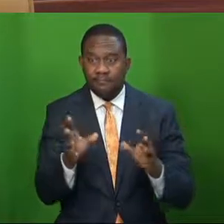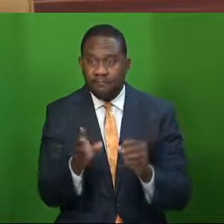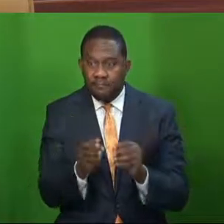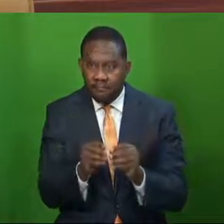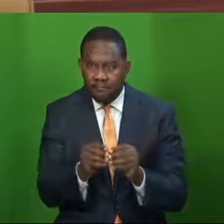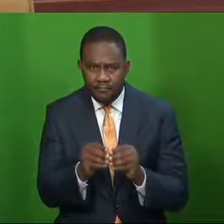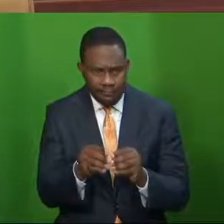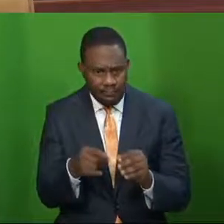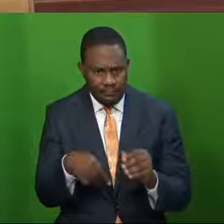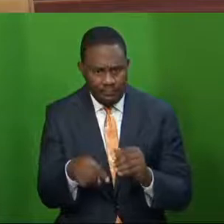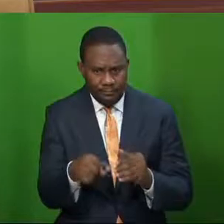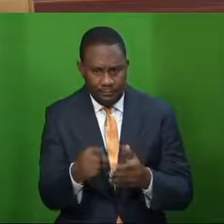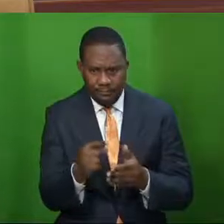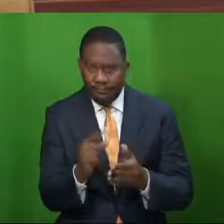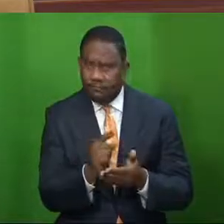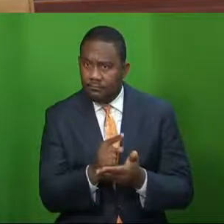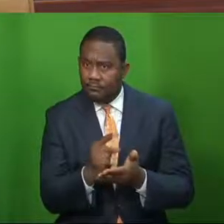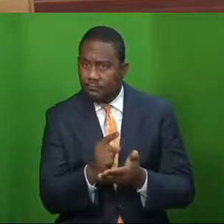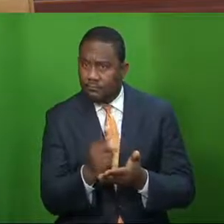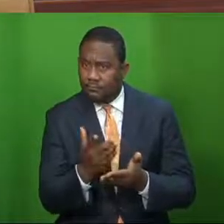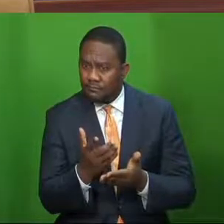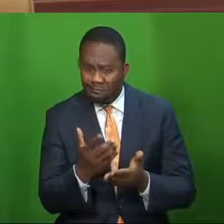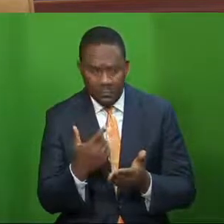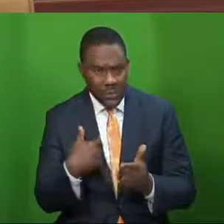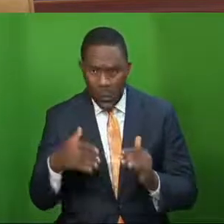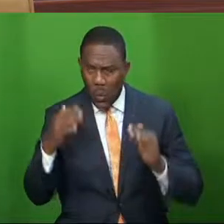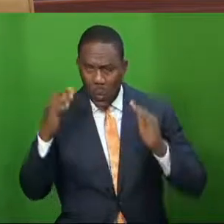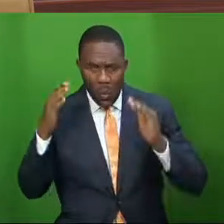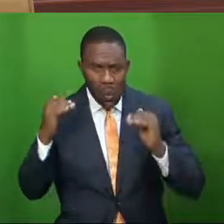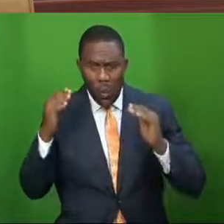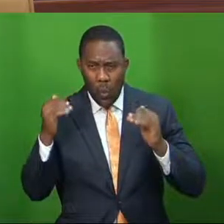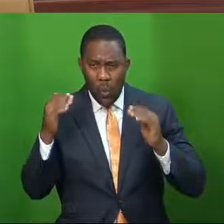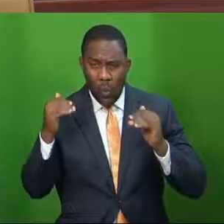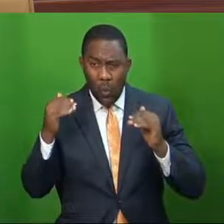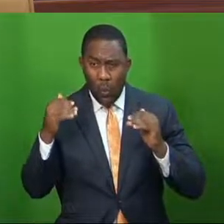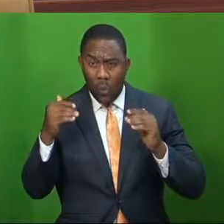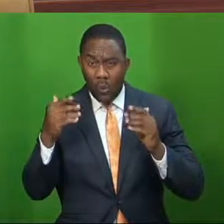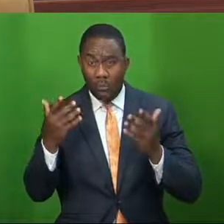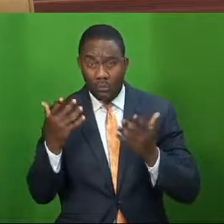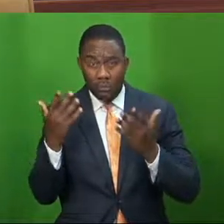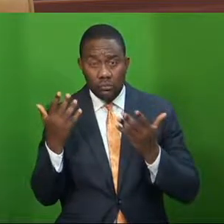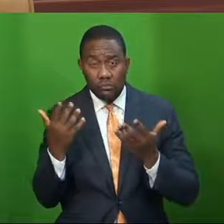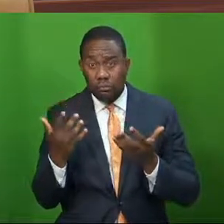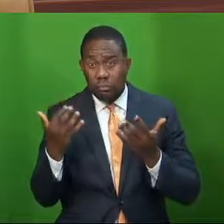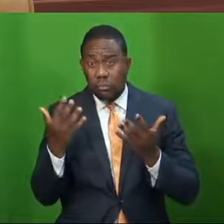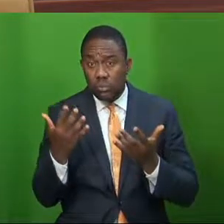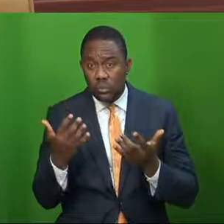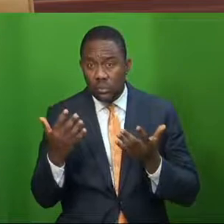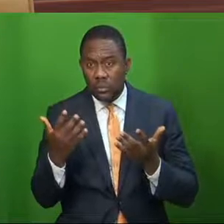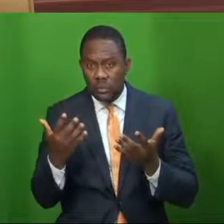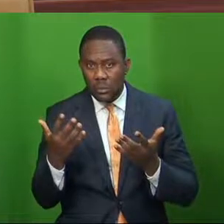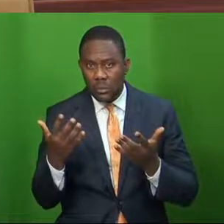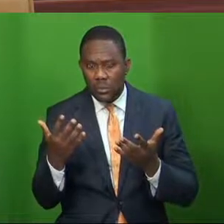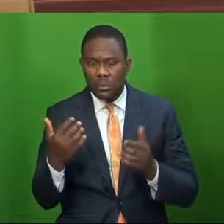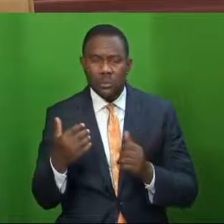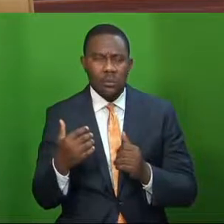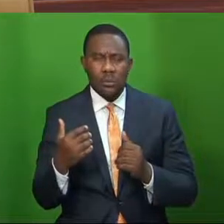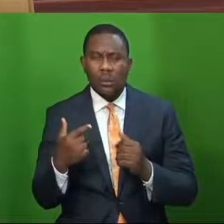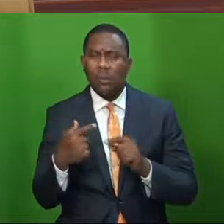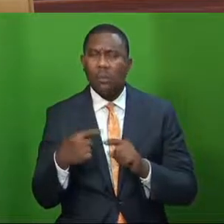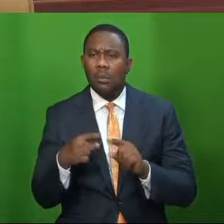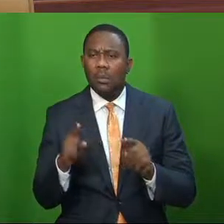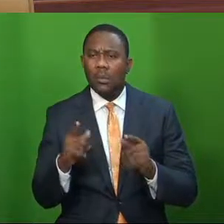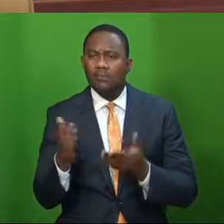week. We're looking forward to that, following laying of the paper that the